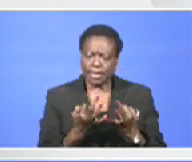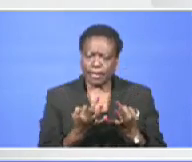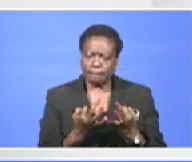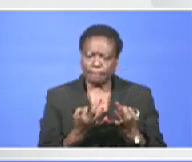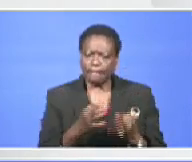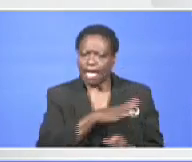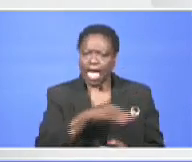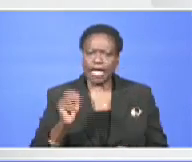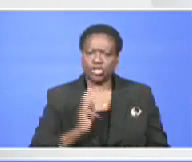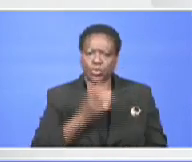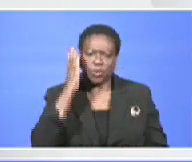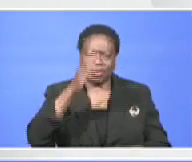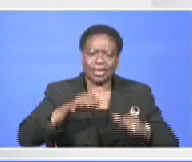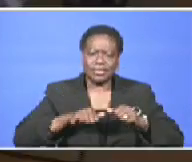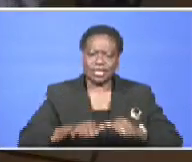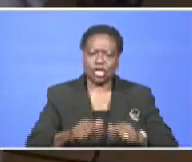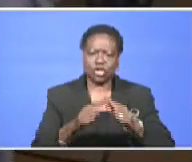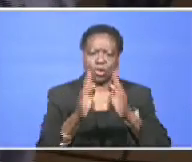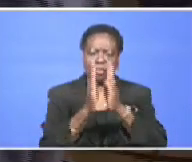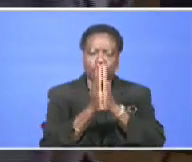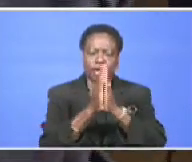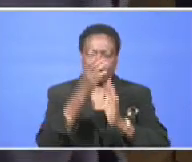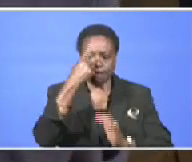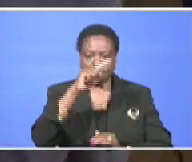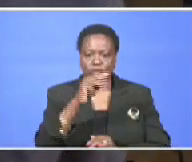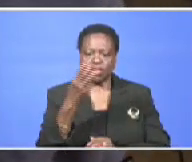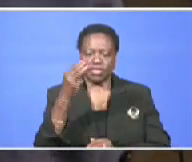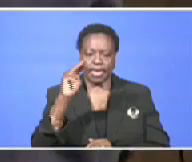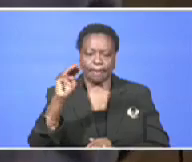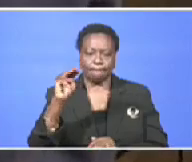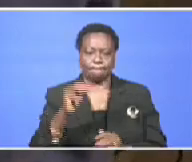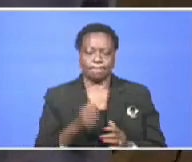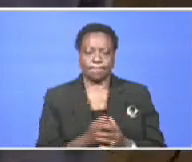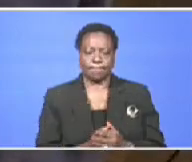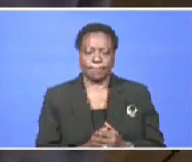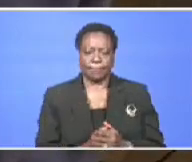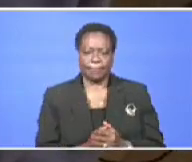continue to pray for them. Cleopatra Murphy, ZNS Network News.